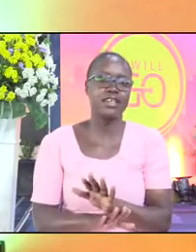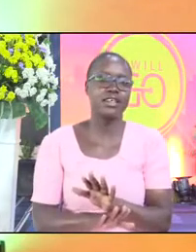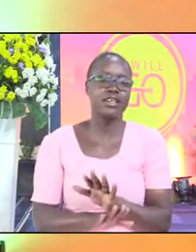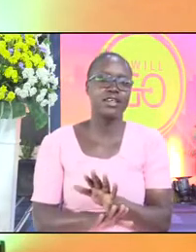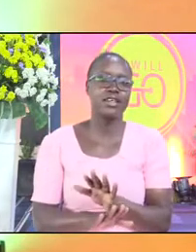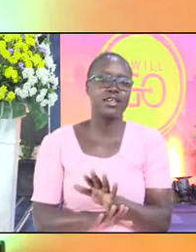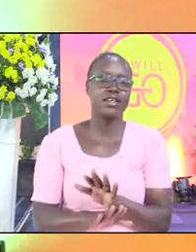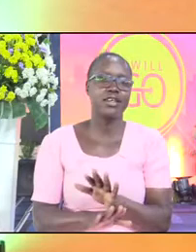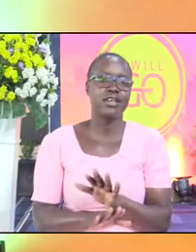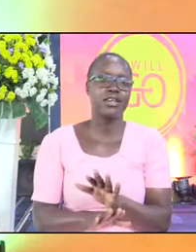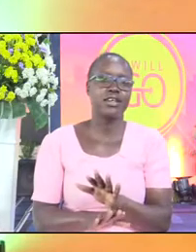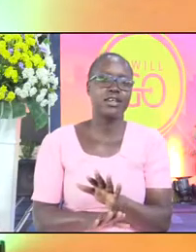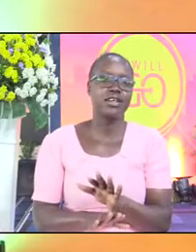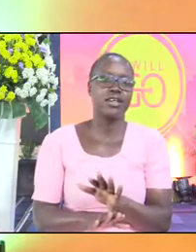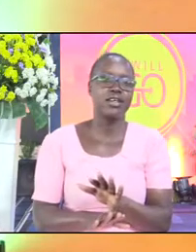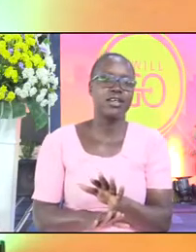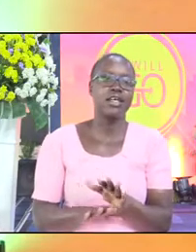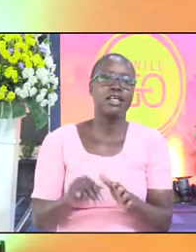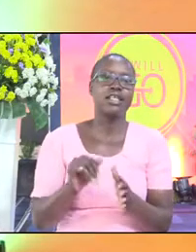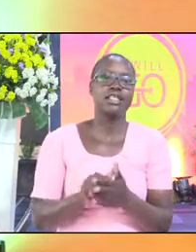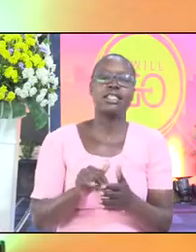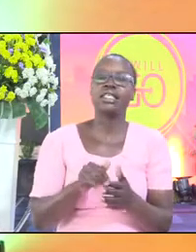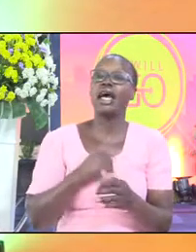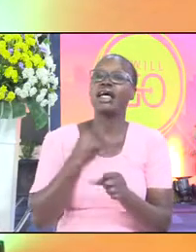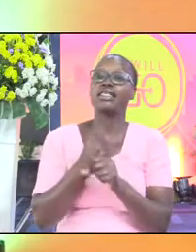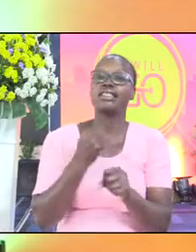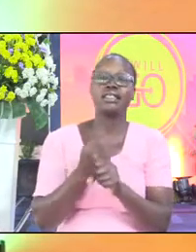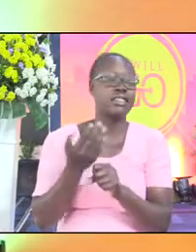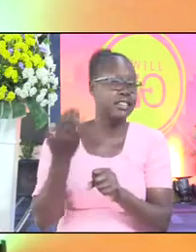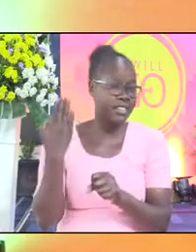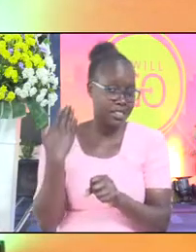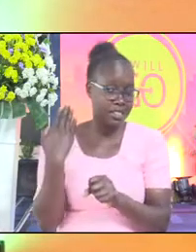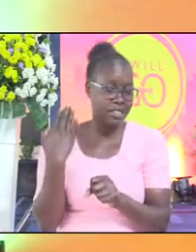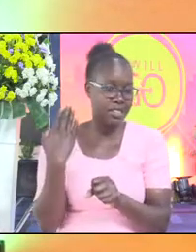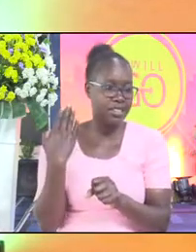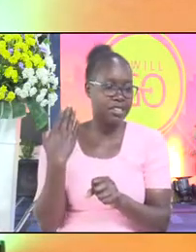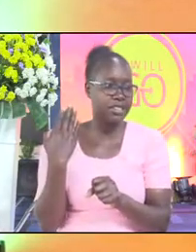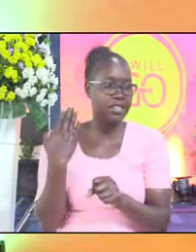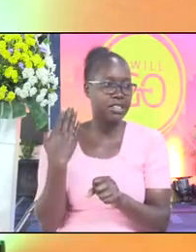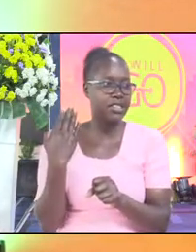everything that I ever did.